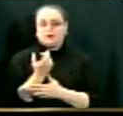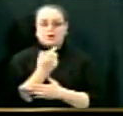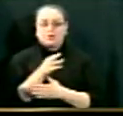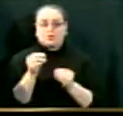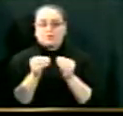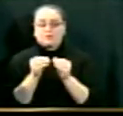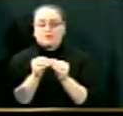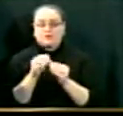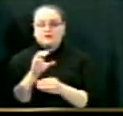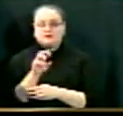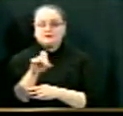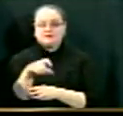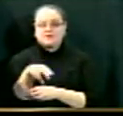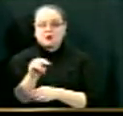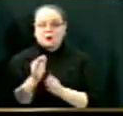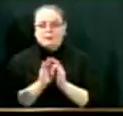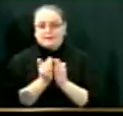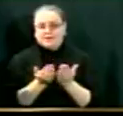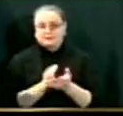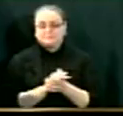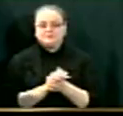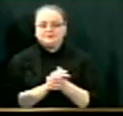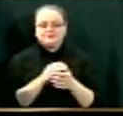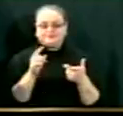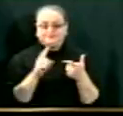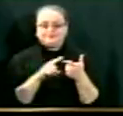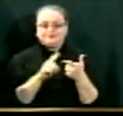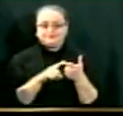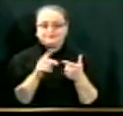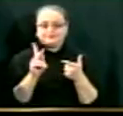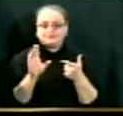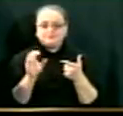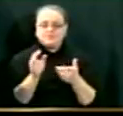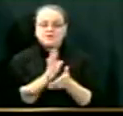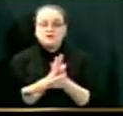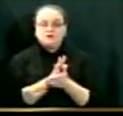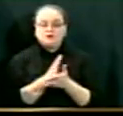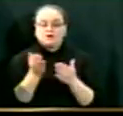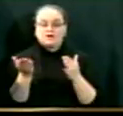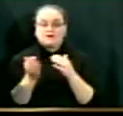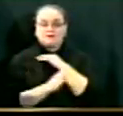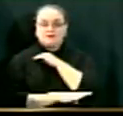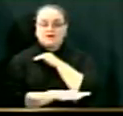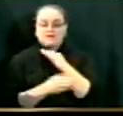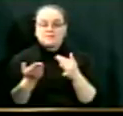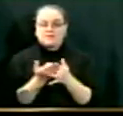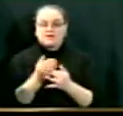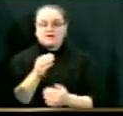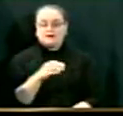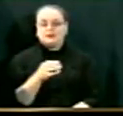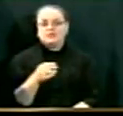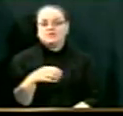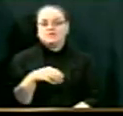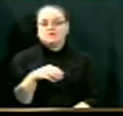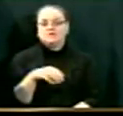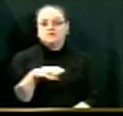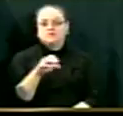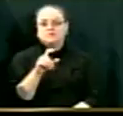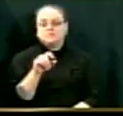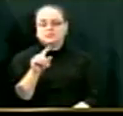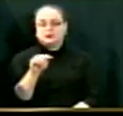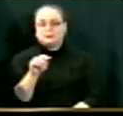more of the coupon books. Second, the Knox County Schools Fall Break is Monday, October 9th through Friday,